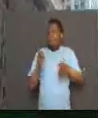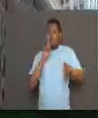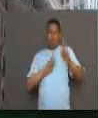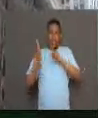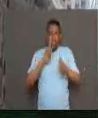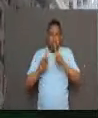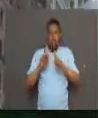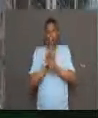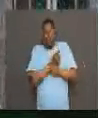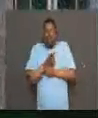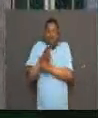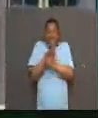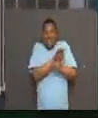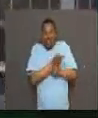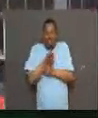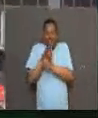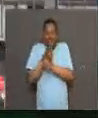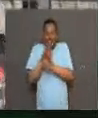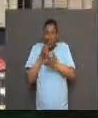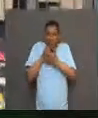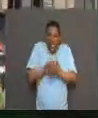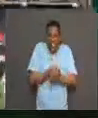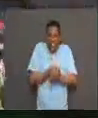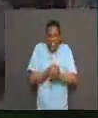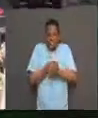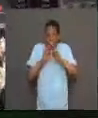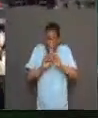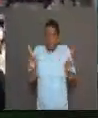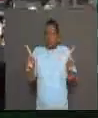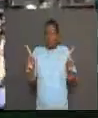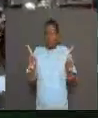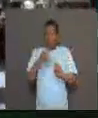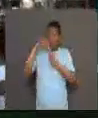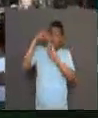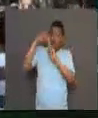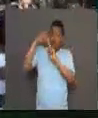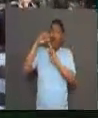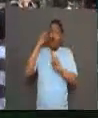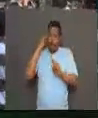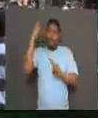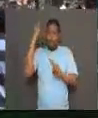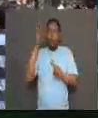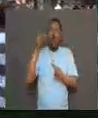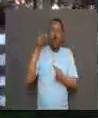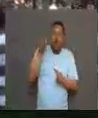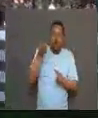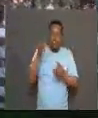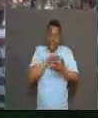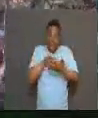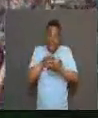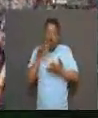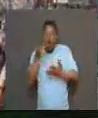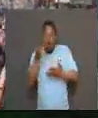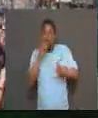Population geography emphasizes the spatial aspects of the study of